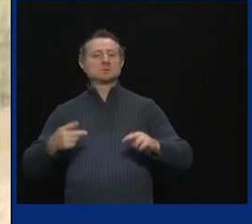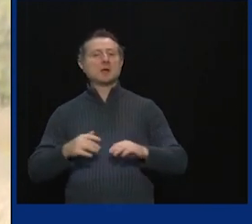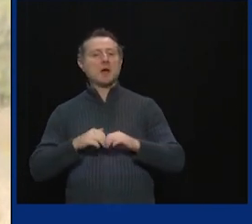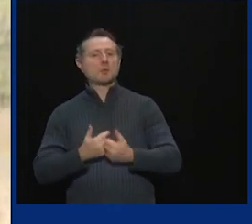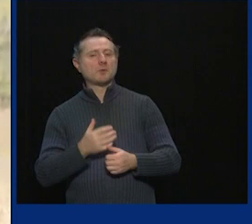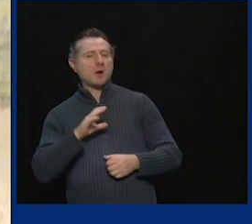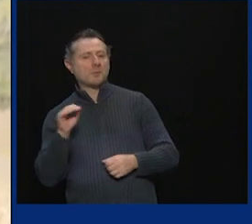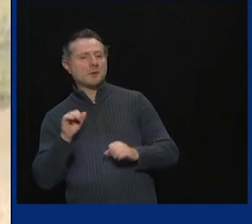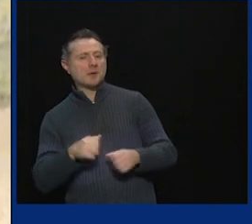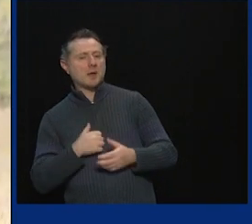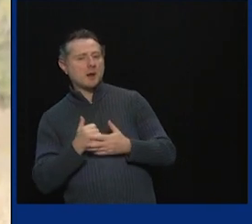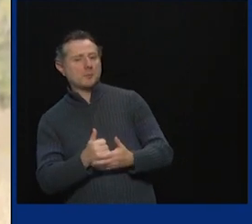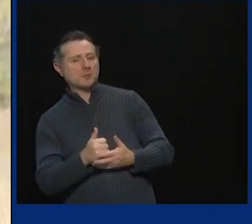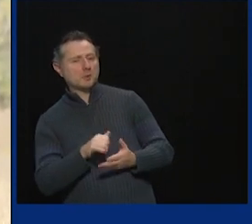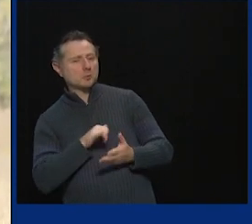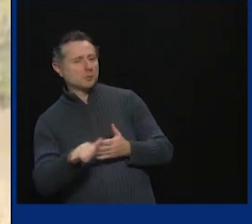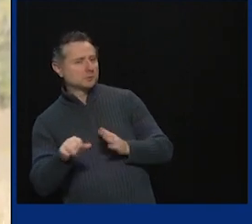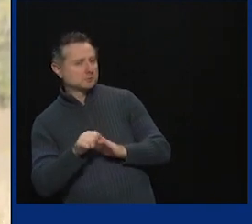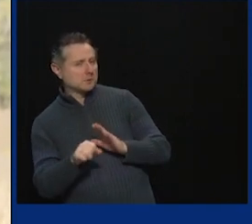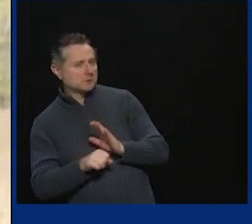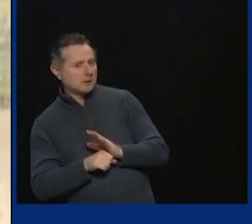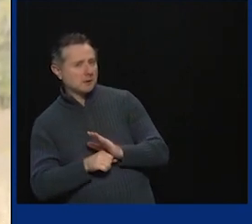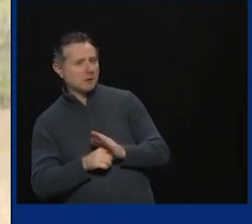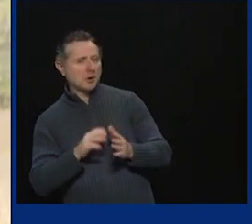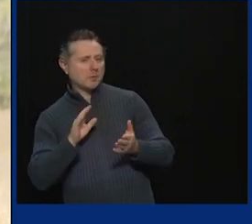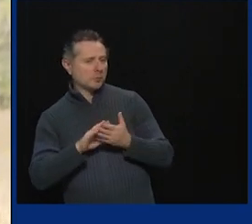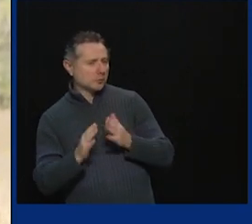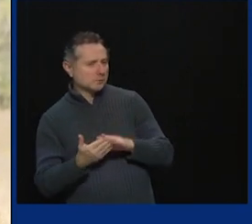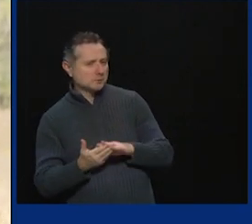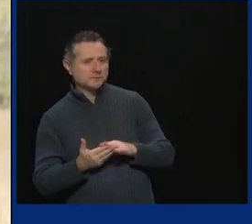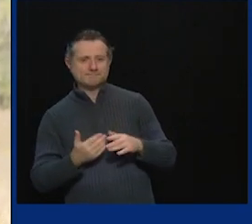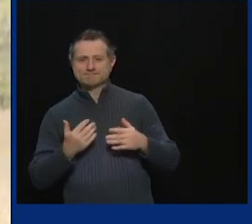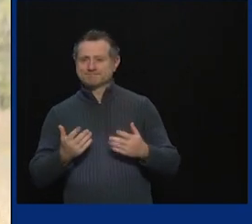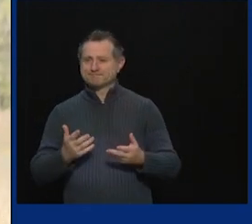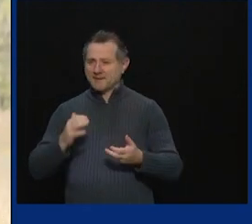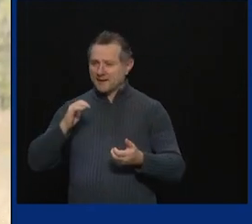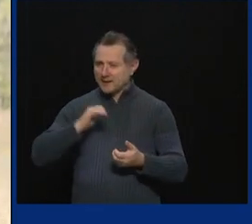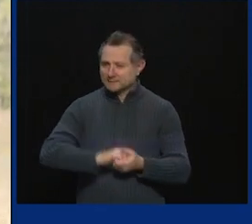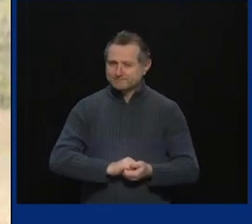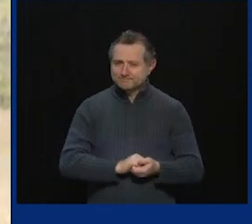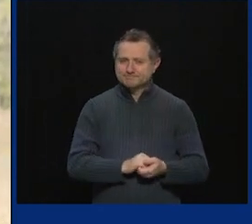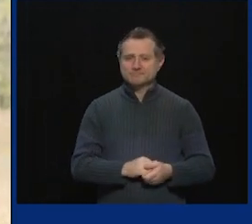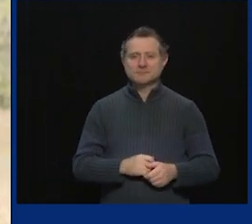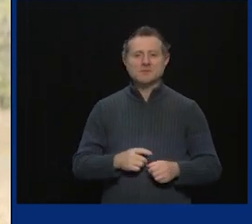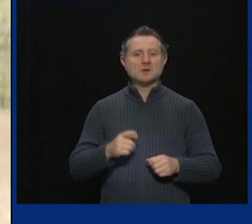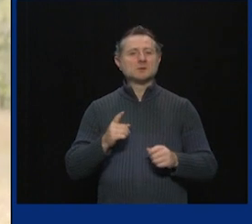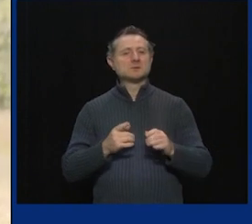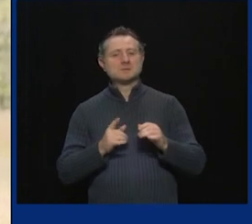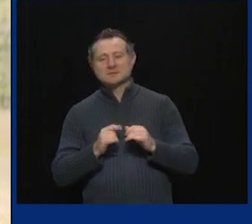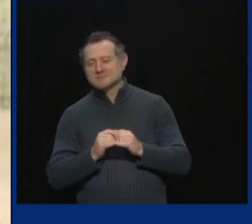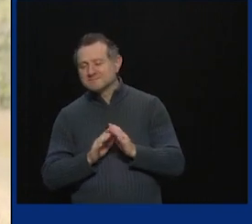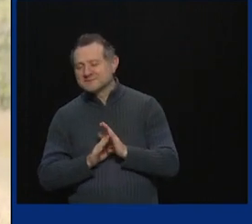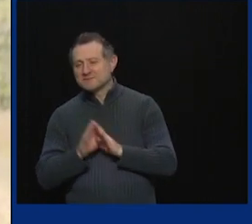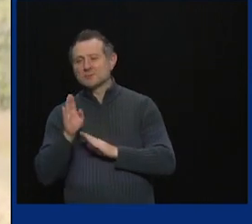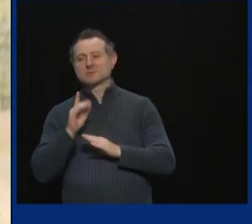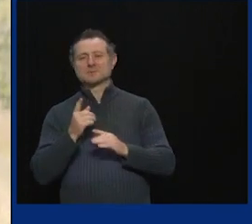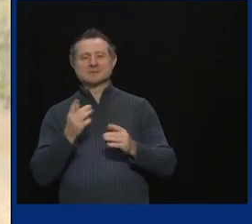could work together to create something special and different. And I think, we talked about, and